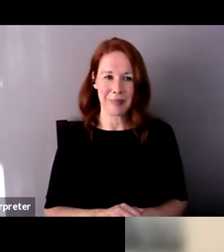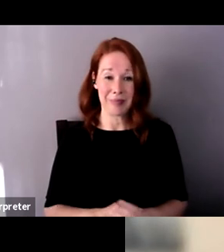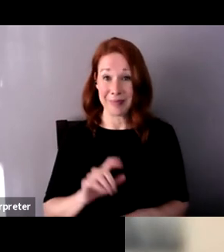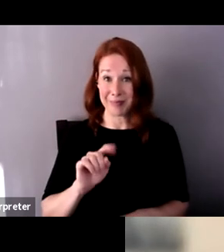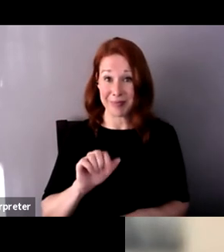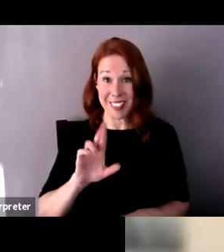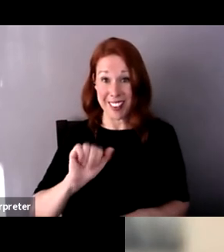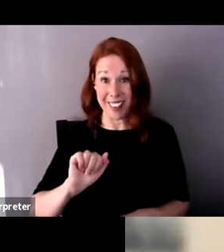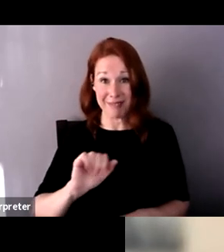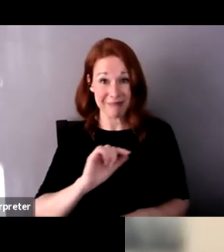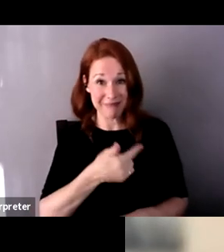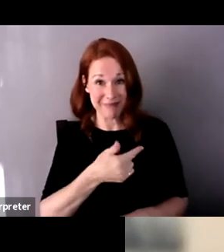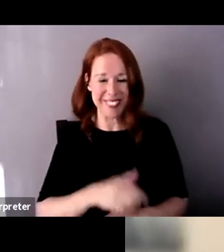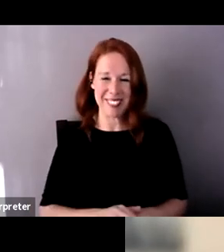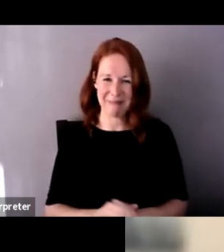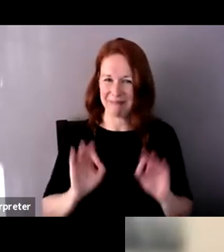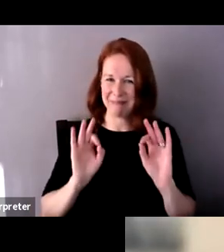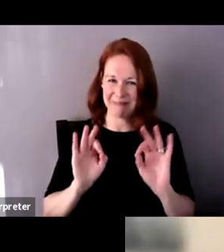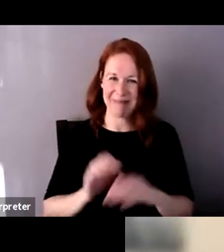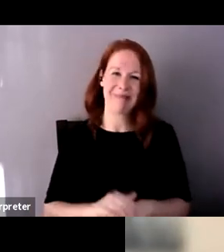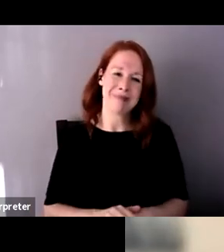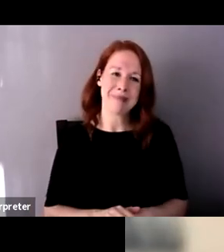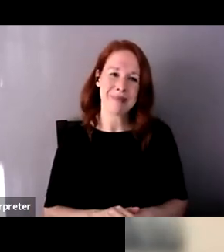Tara, let's go to you. Okay.